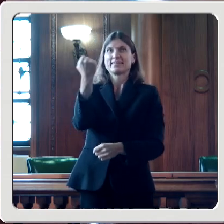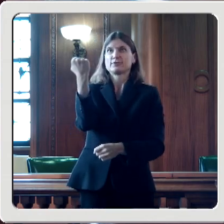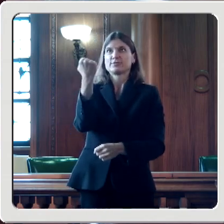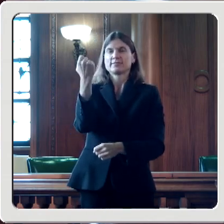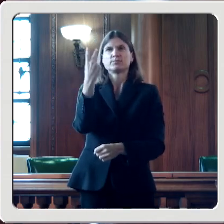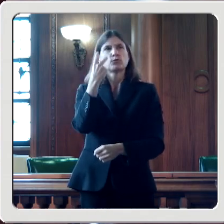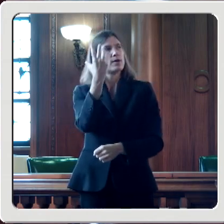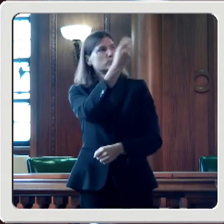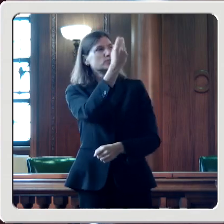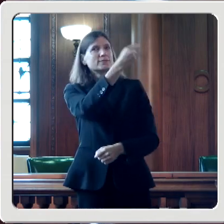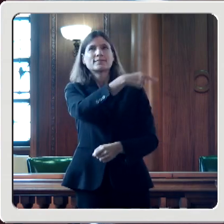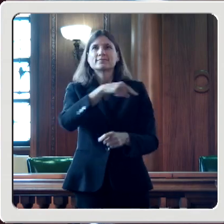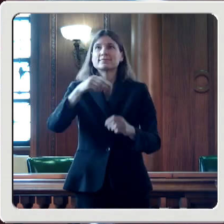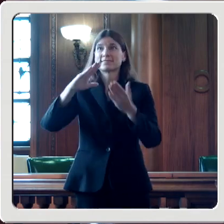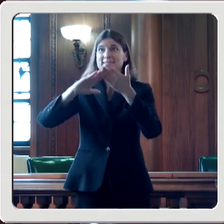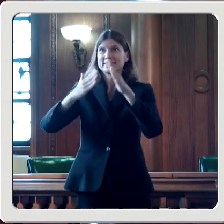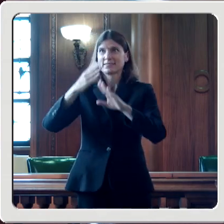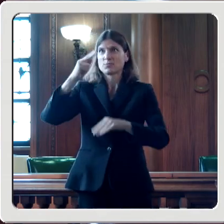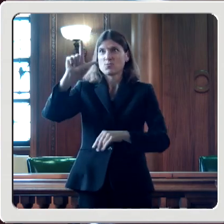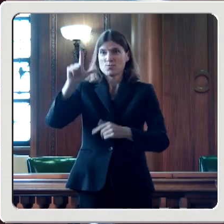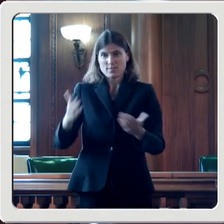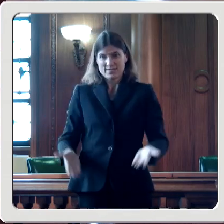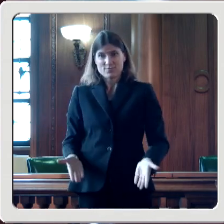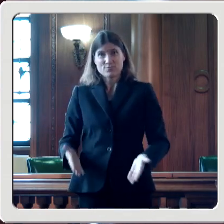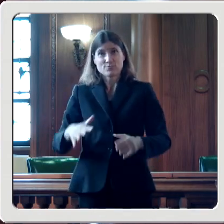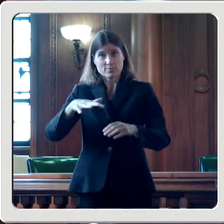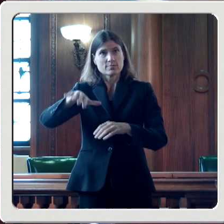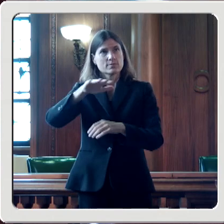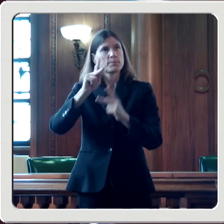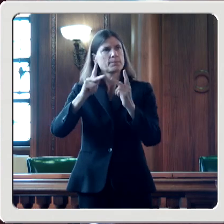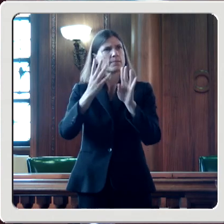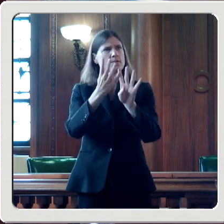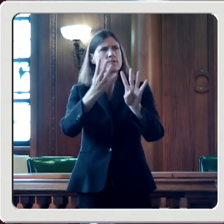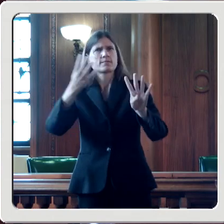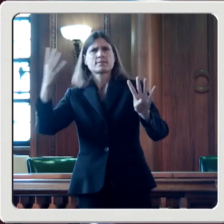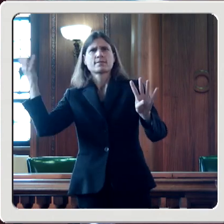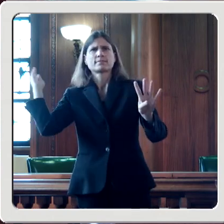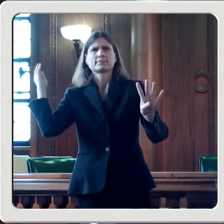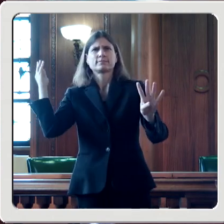the Claudio Concepcion Center. And again,